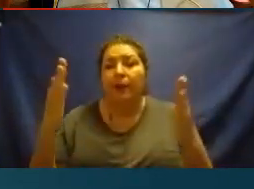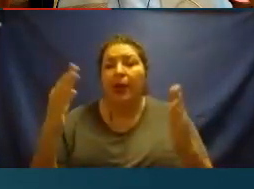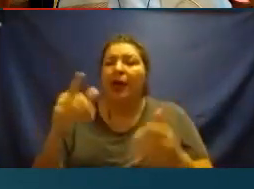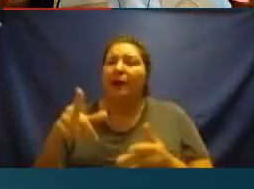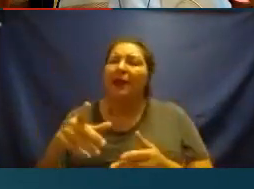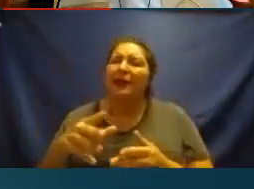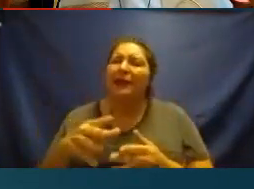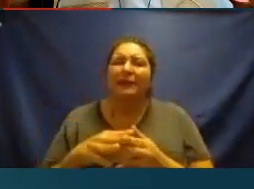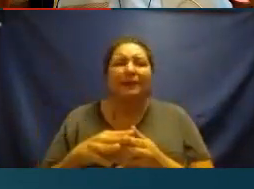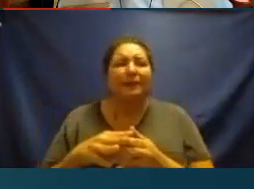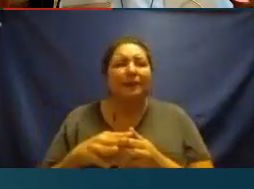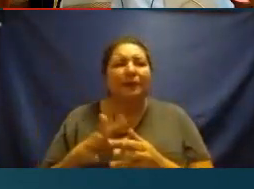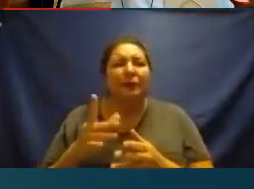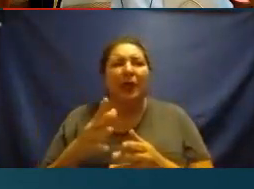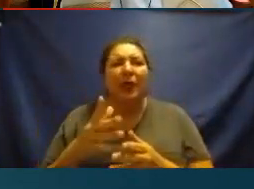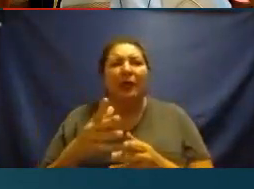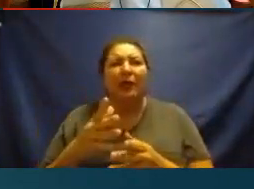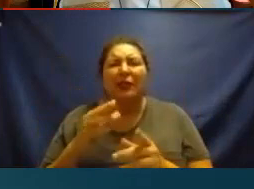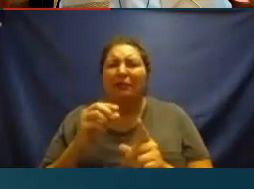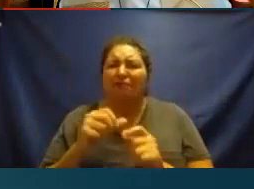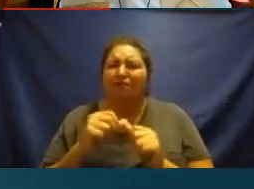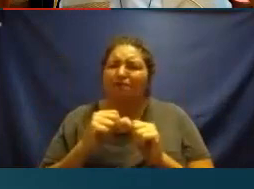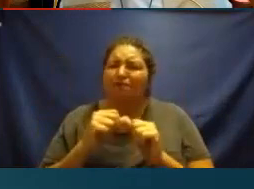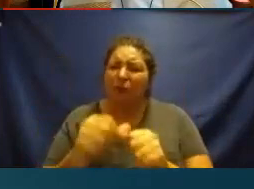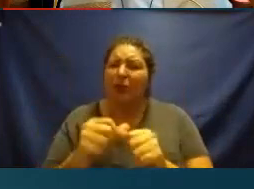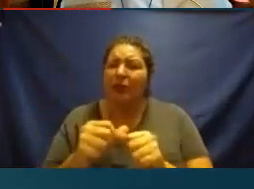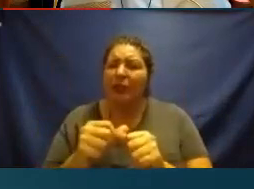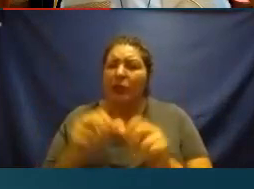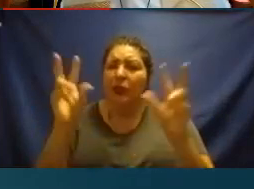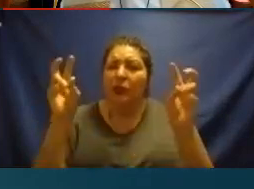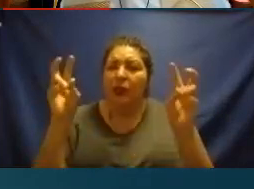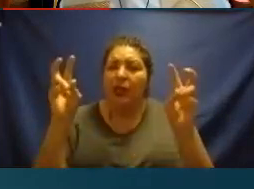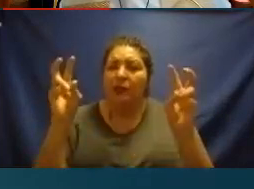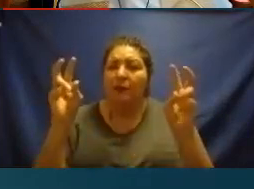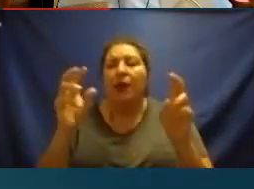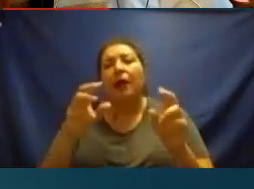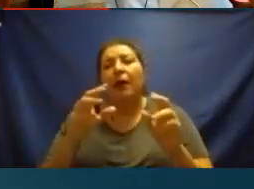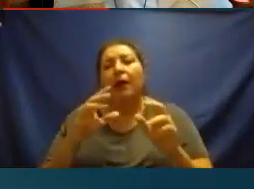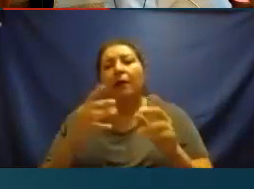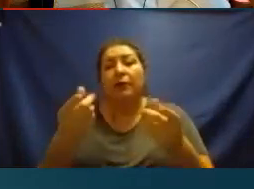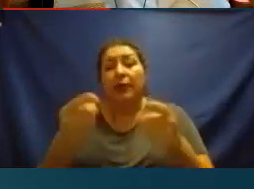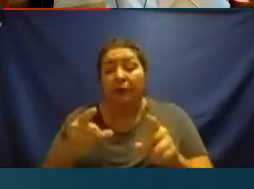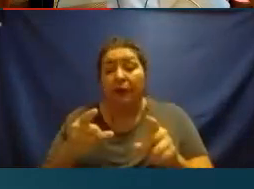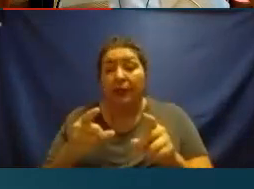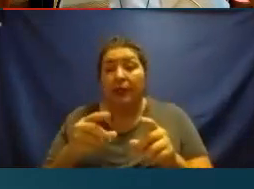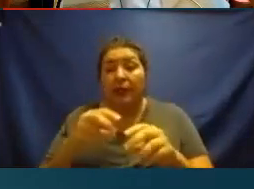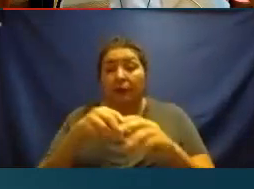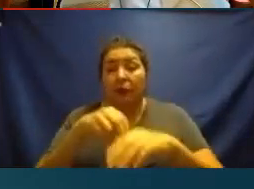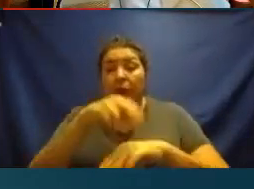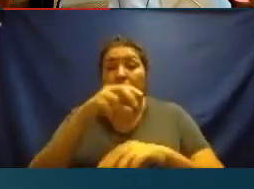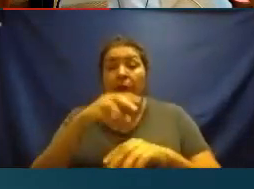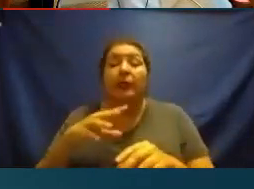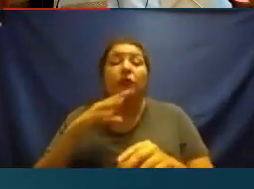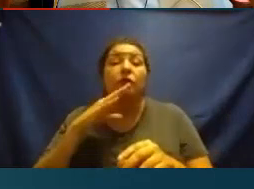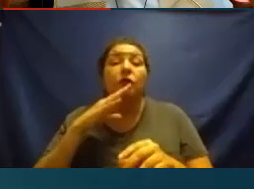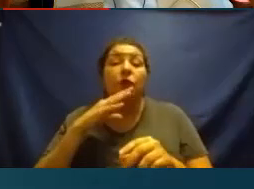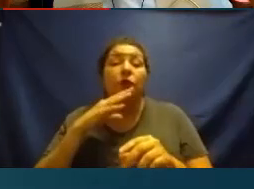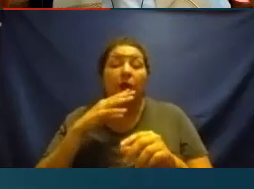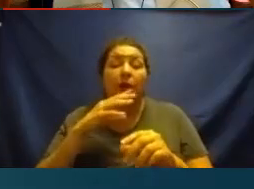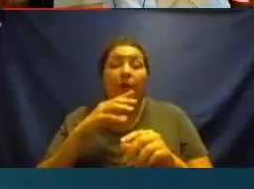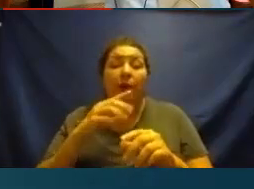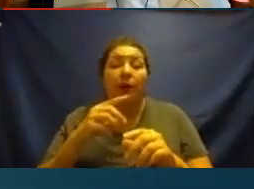subtle but a very persistent theme in the events of the resurrection as told in the gospel accounts of Matthew,